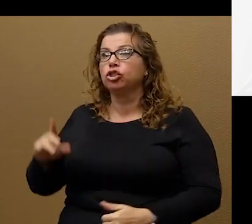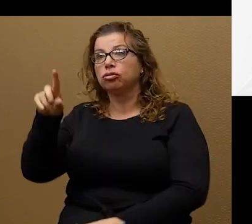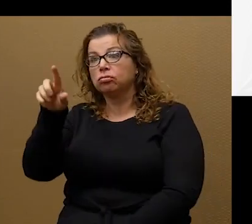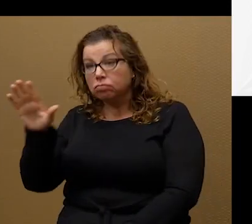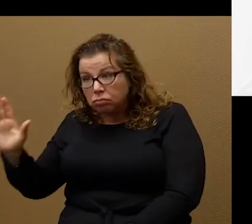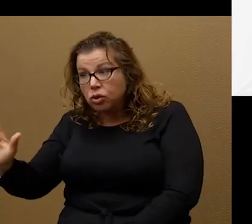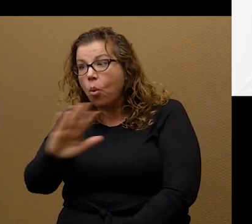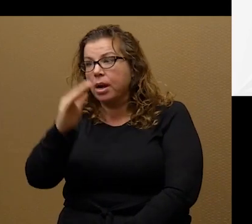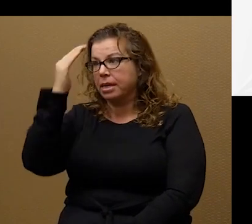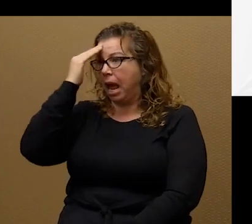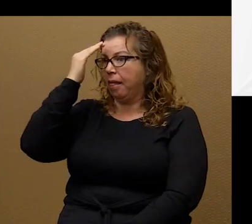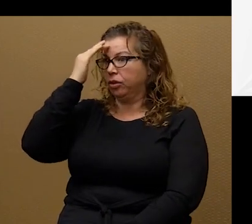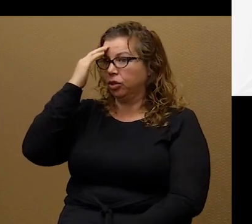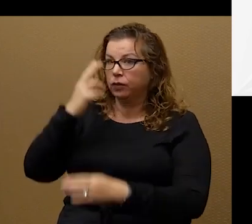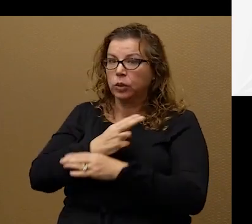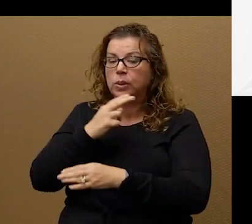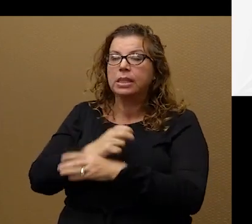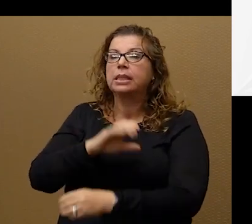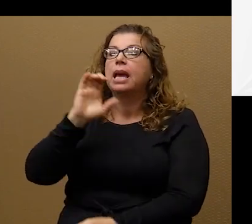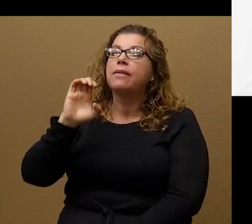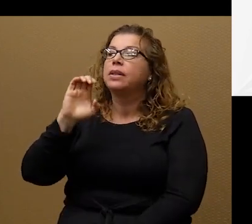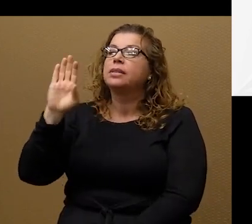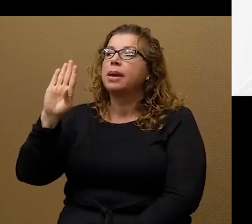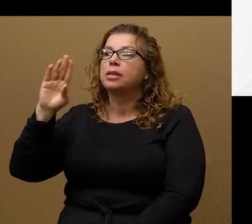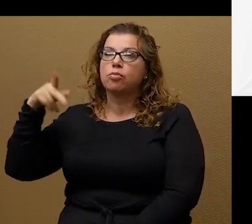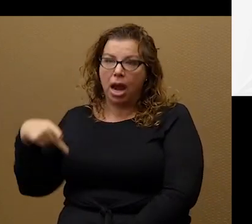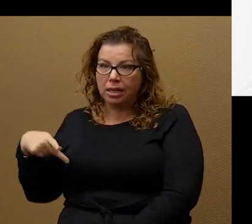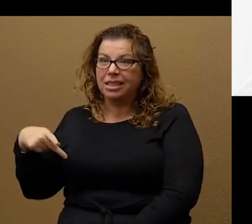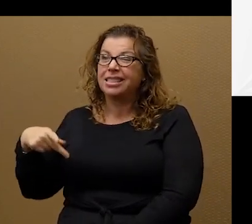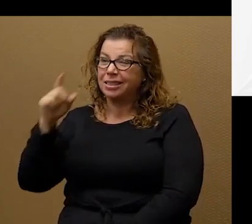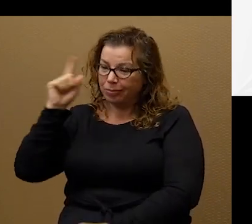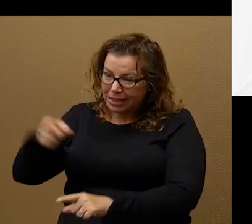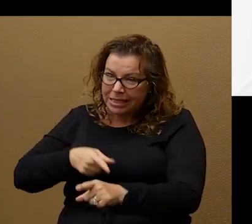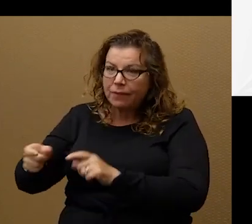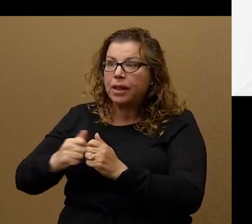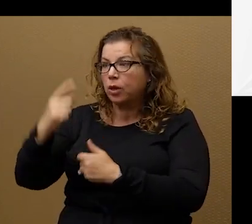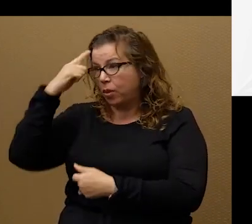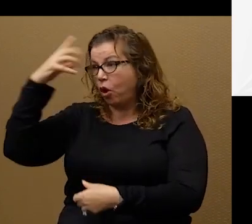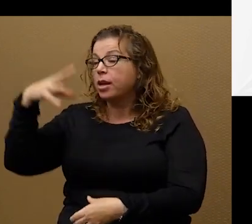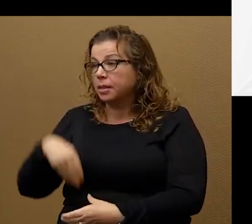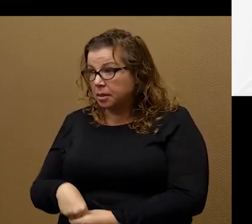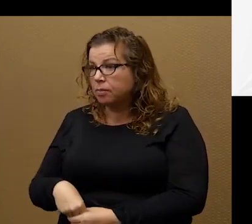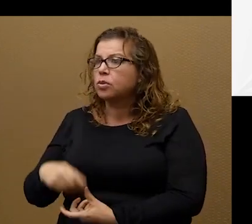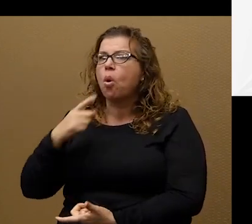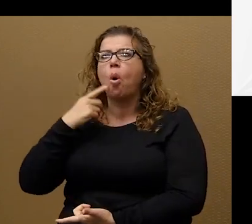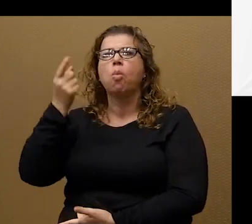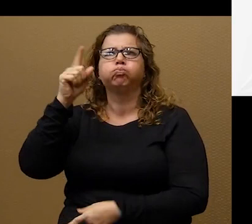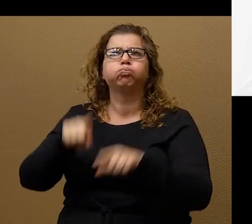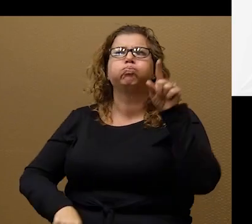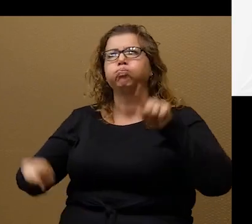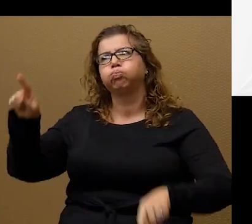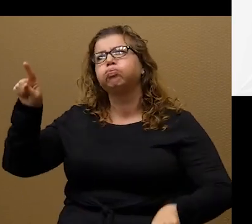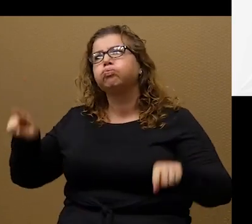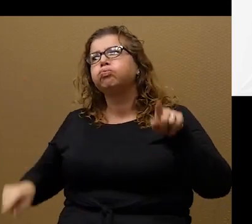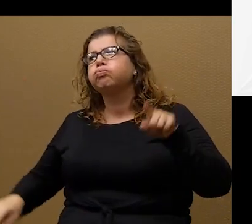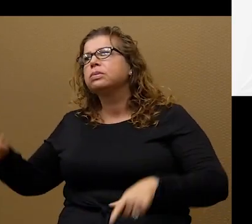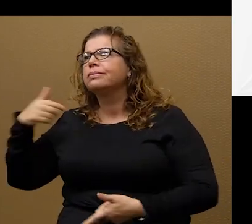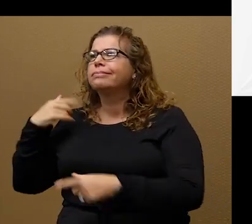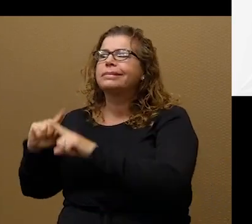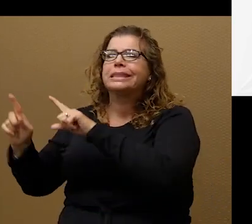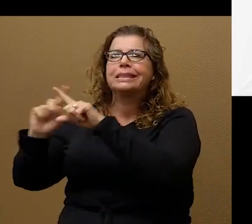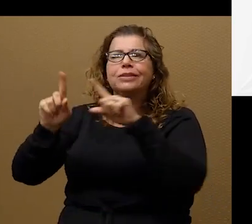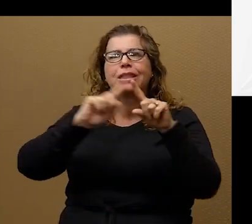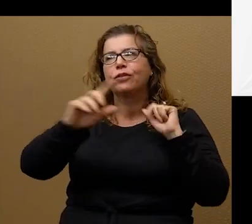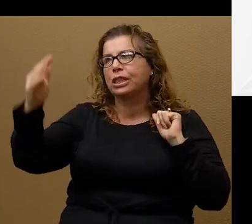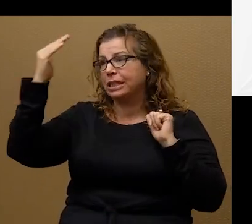of evidence-based practices in the field of autism. So there was a wide variance of knowledge amongst teachers.